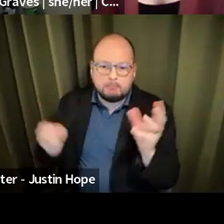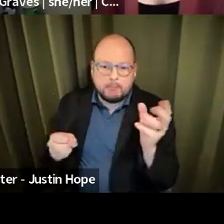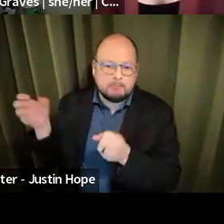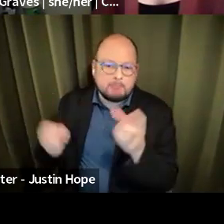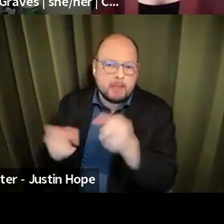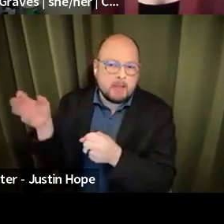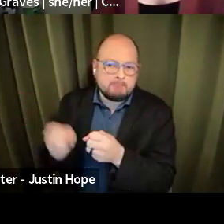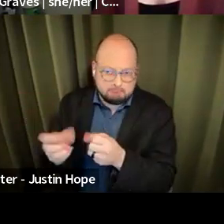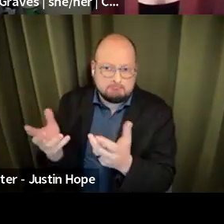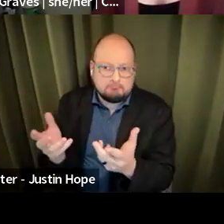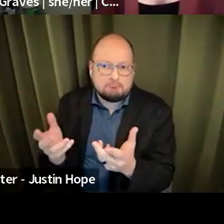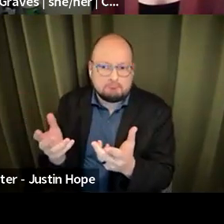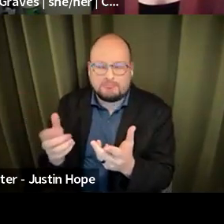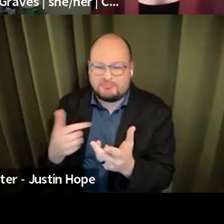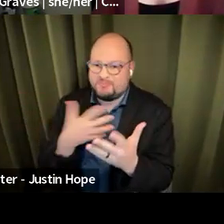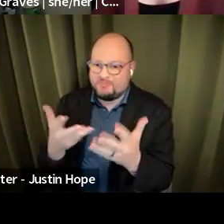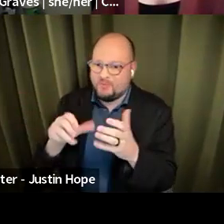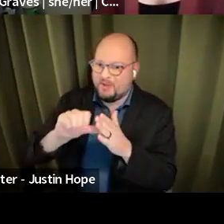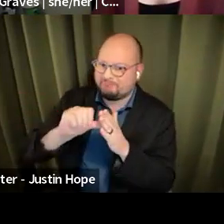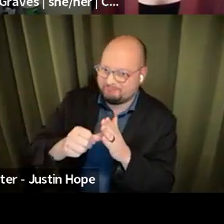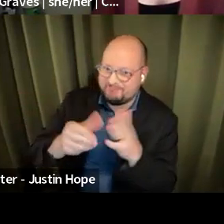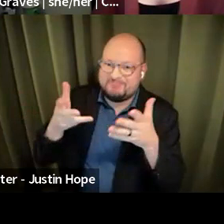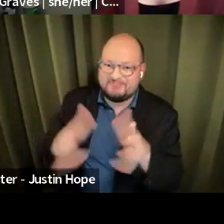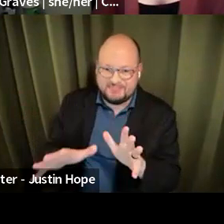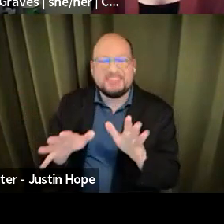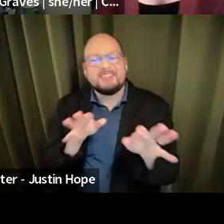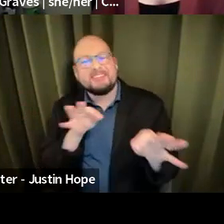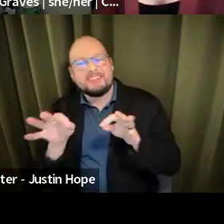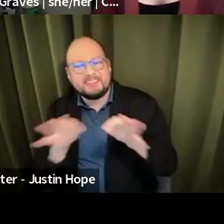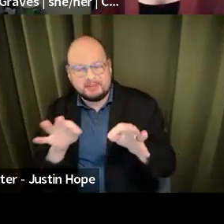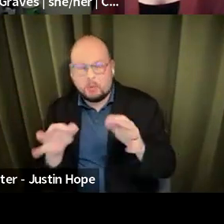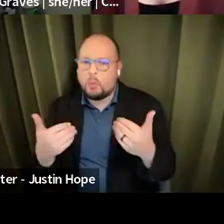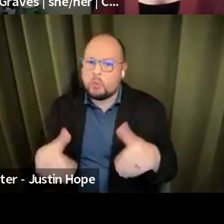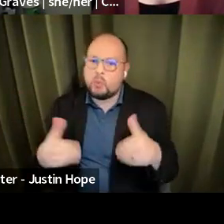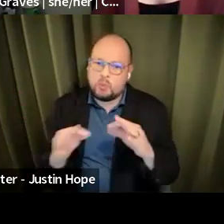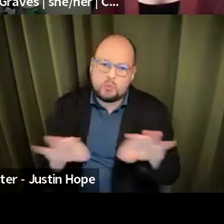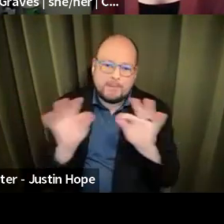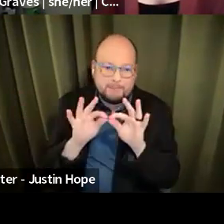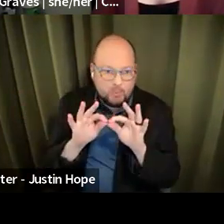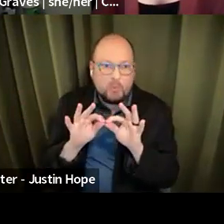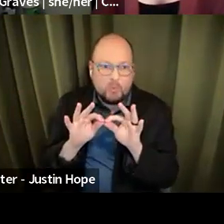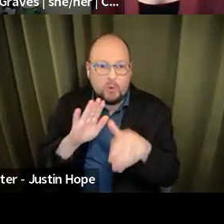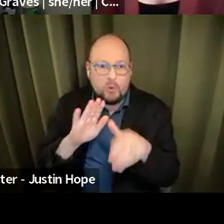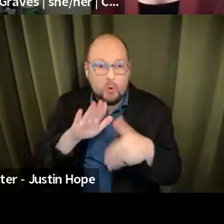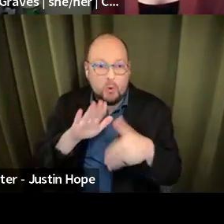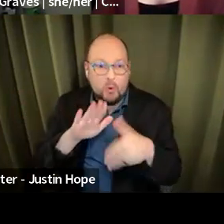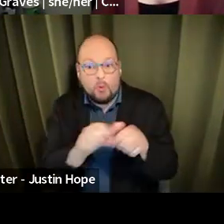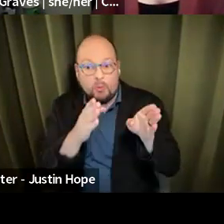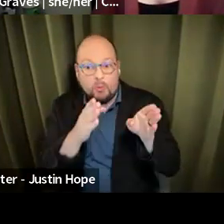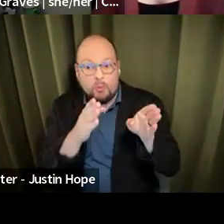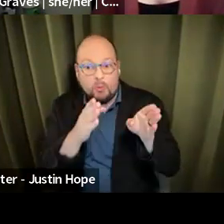wanted to highlight that before letting you know that it is very, very important to keep everyone trained at every